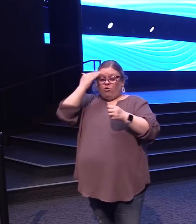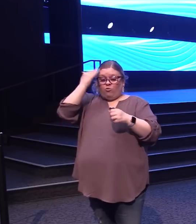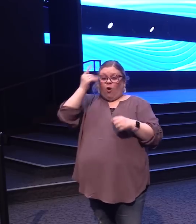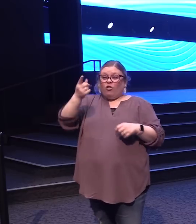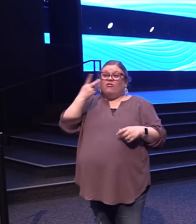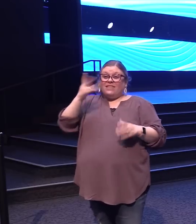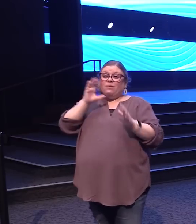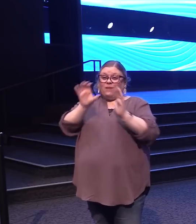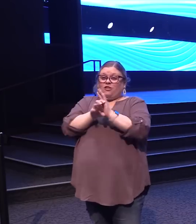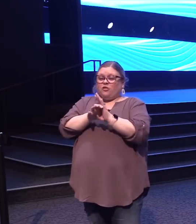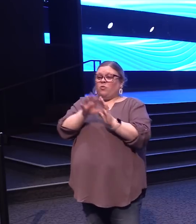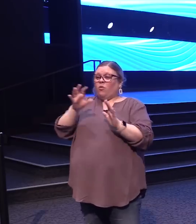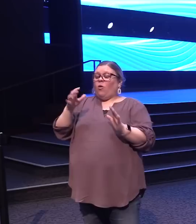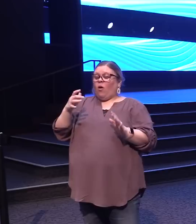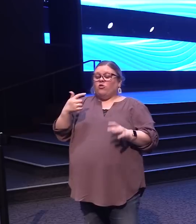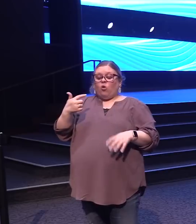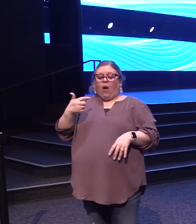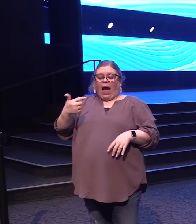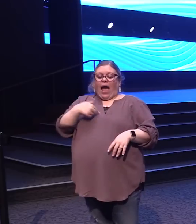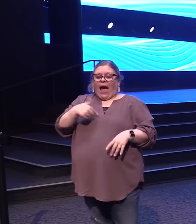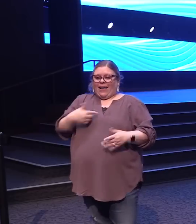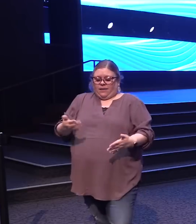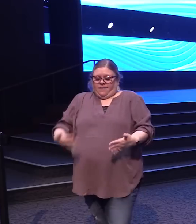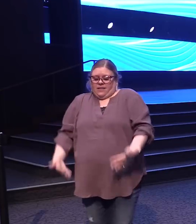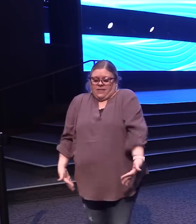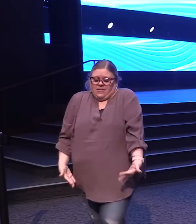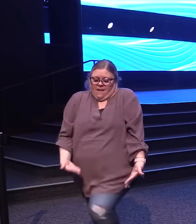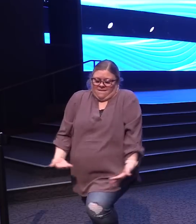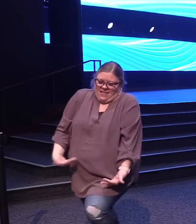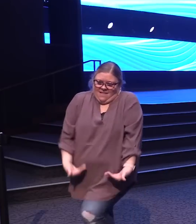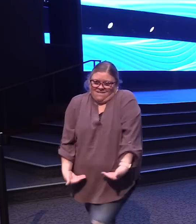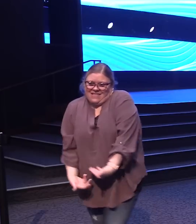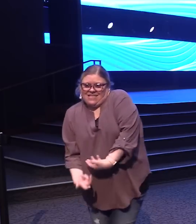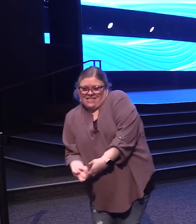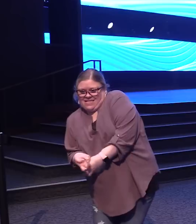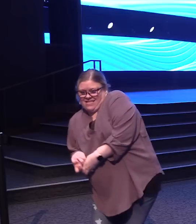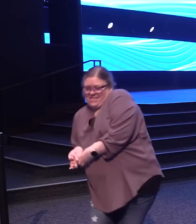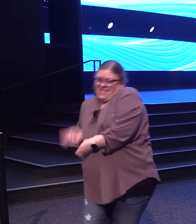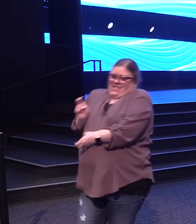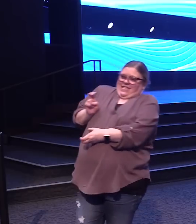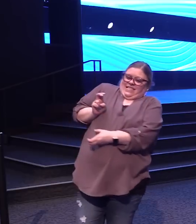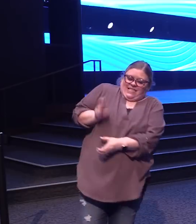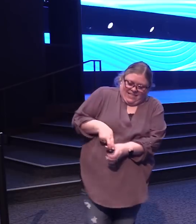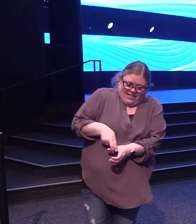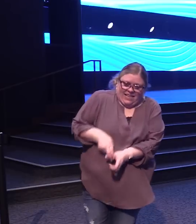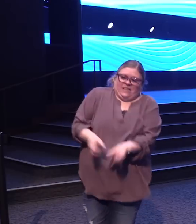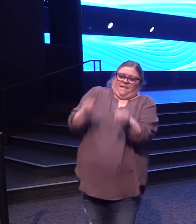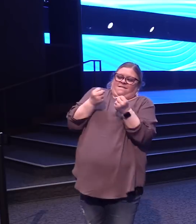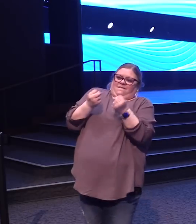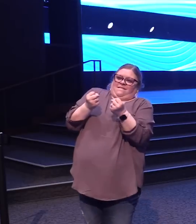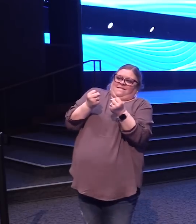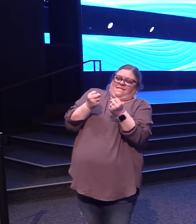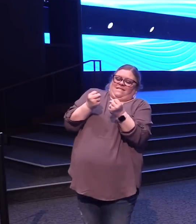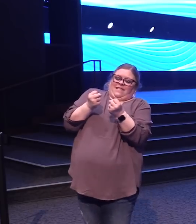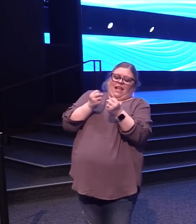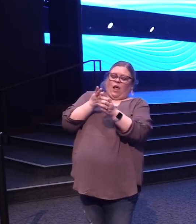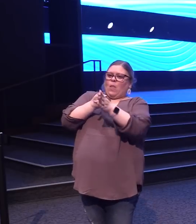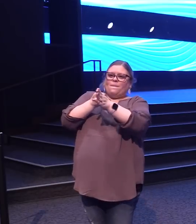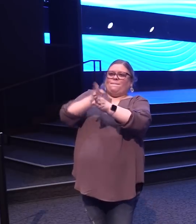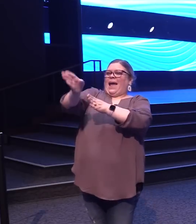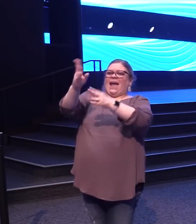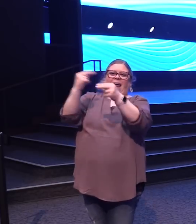pictures. So I folded myself up and got into this car, and we headed out on the main